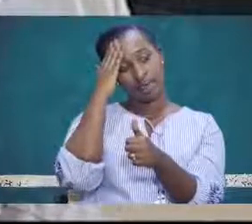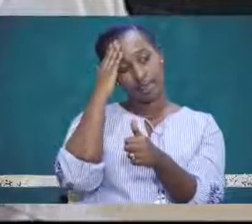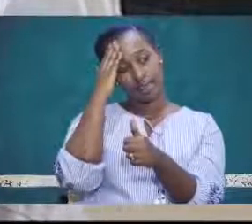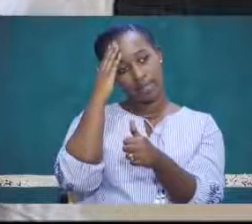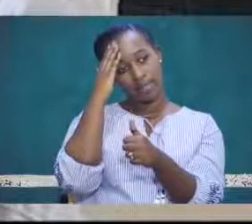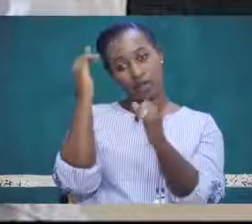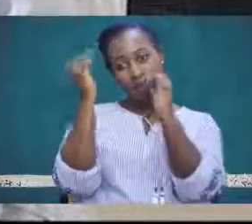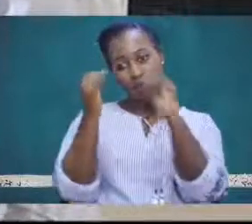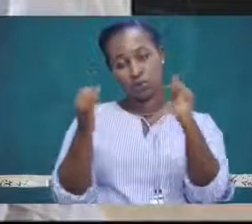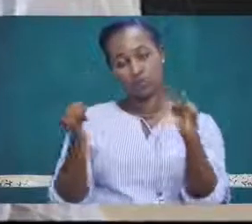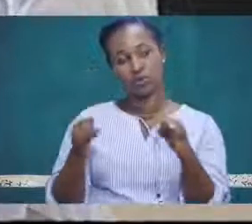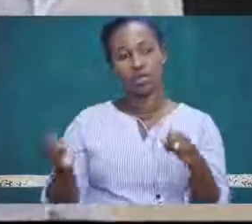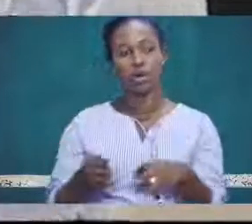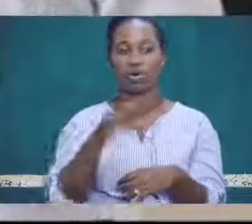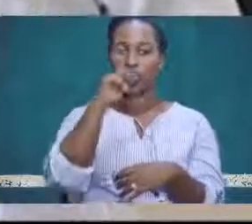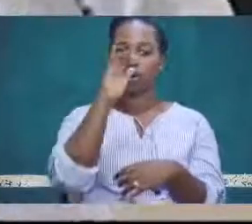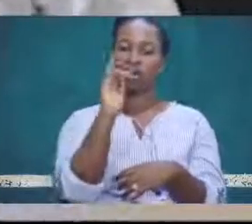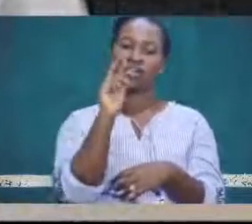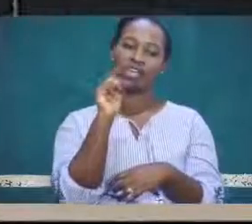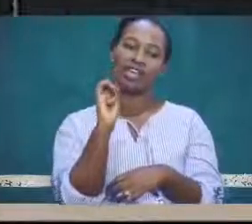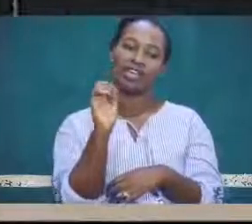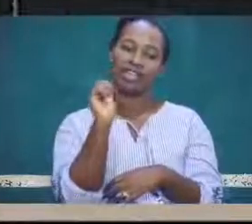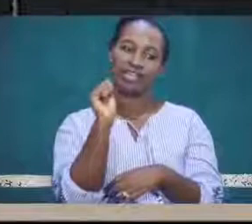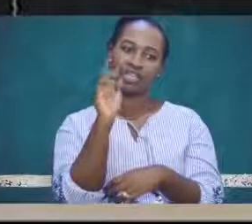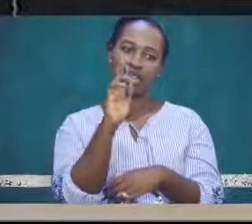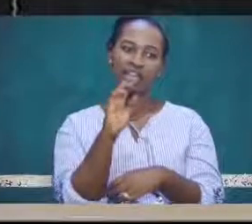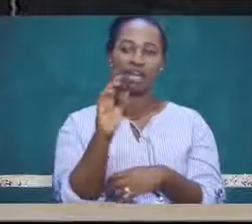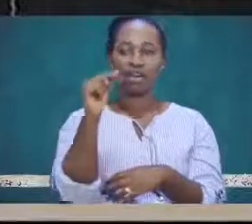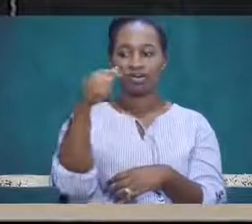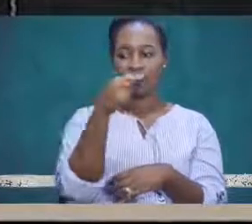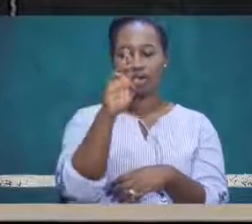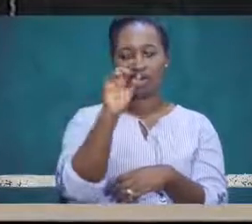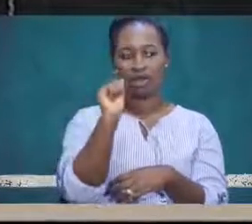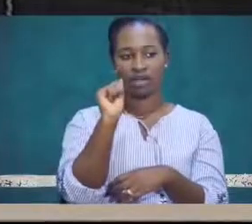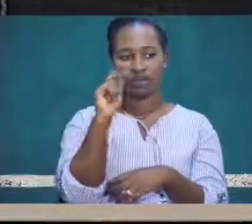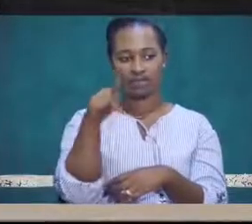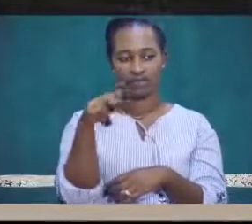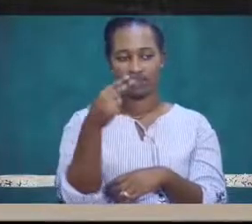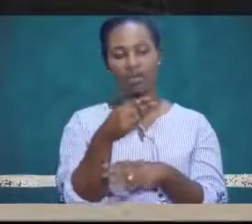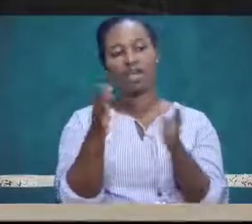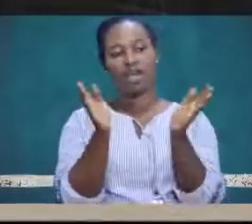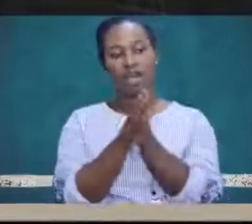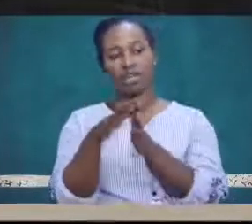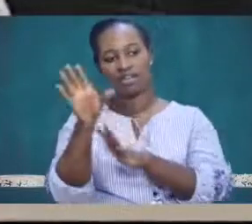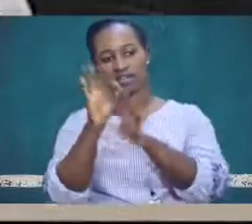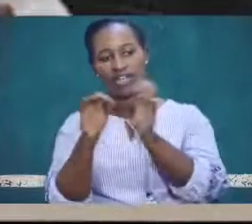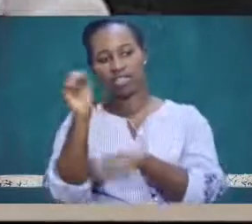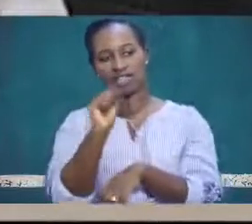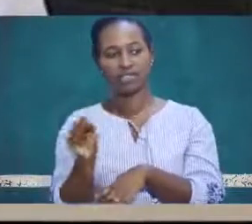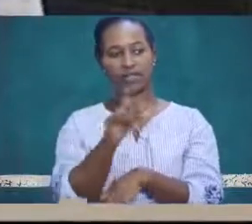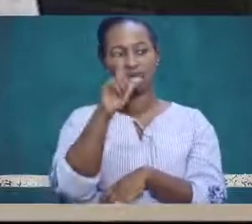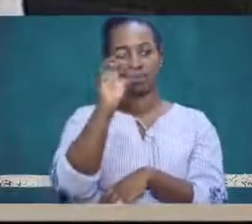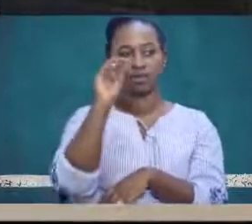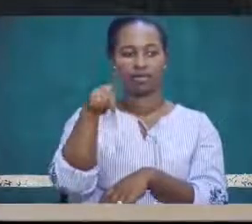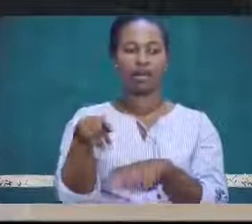to draw a linear graph, and find the slope and generate some linear equations, given points and given